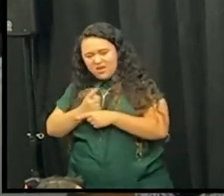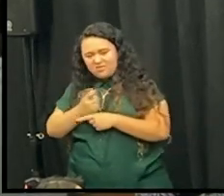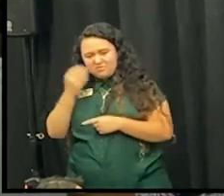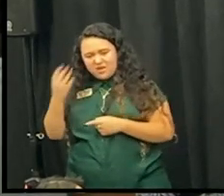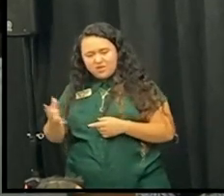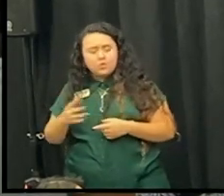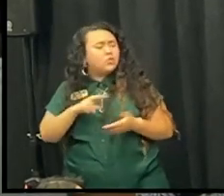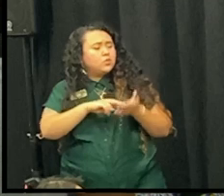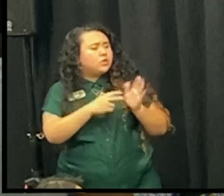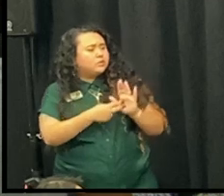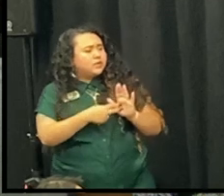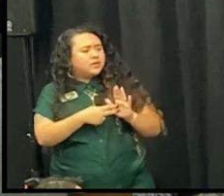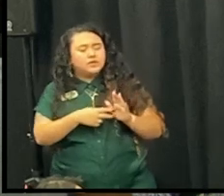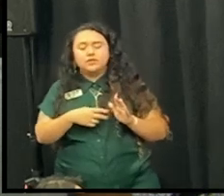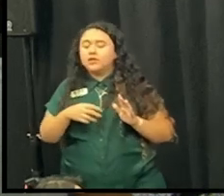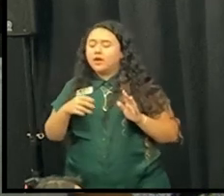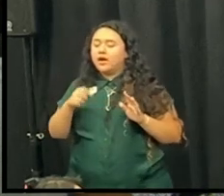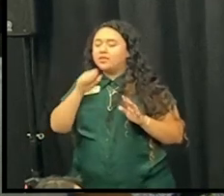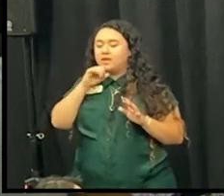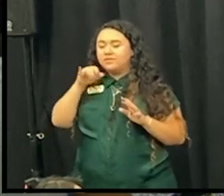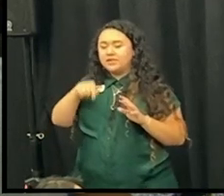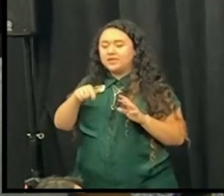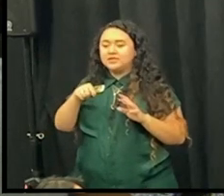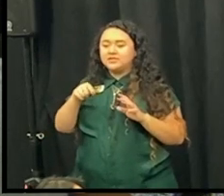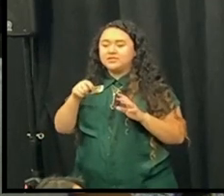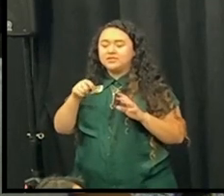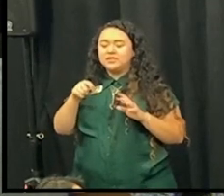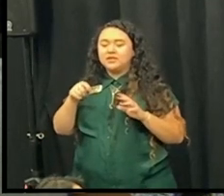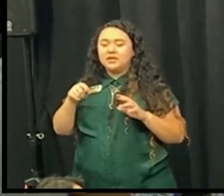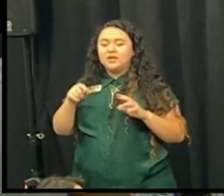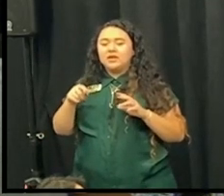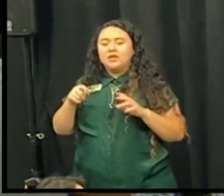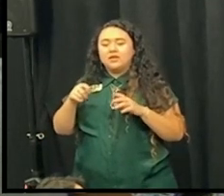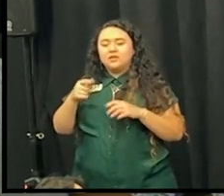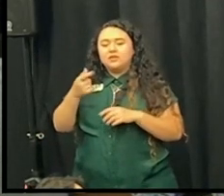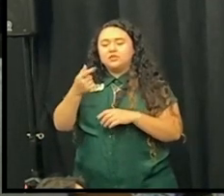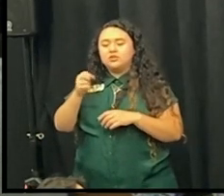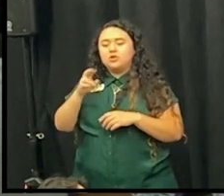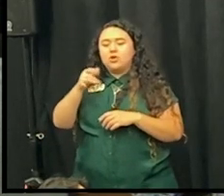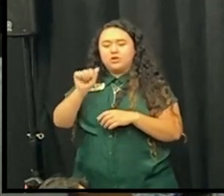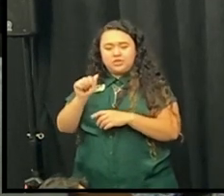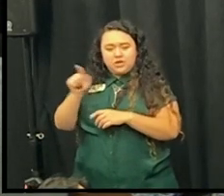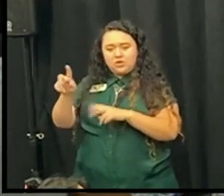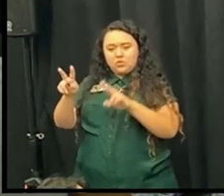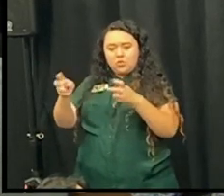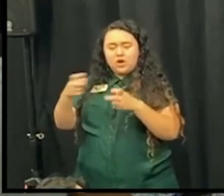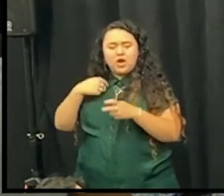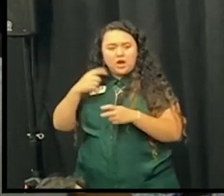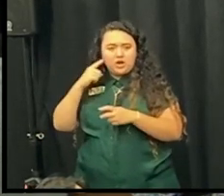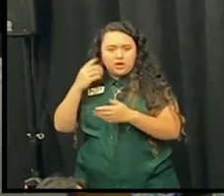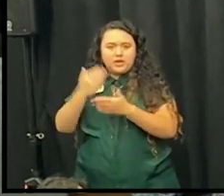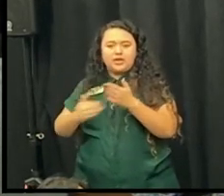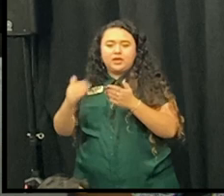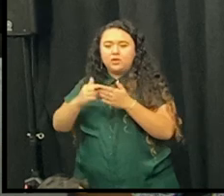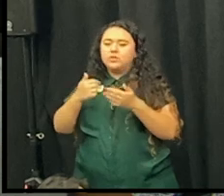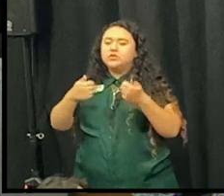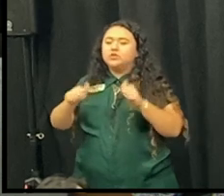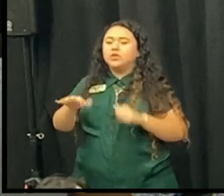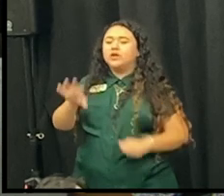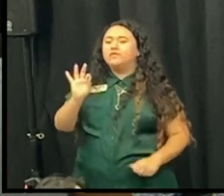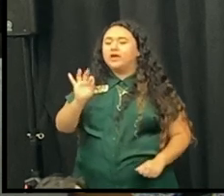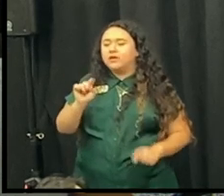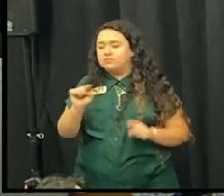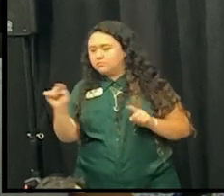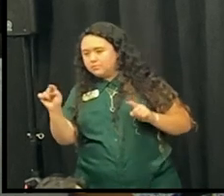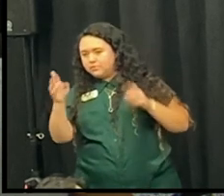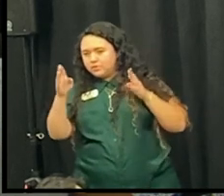mean? I love this. I love this quote of George's when you hear, because I've heard it constantly. We tried to find a fill in the